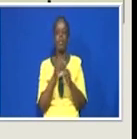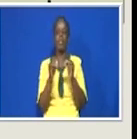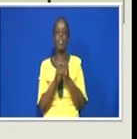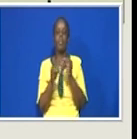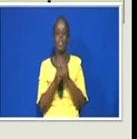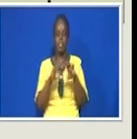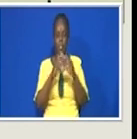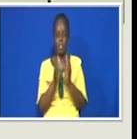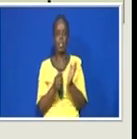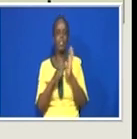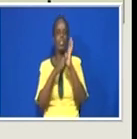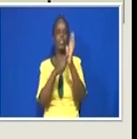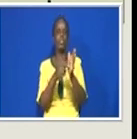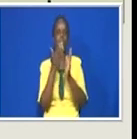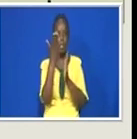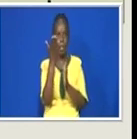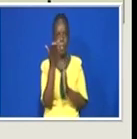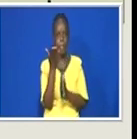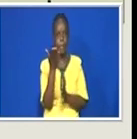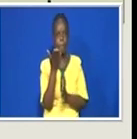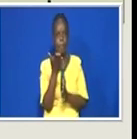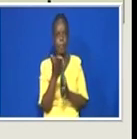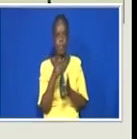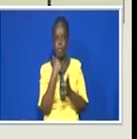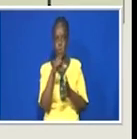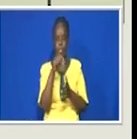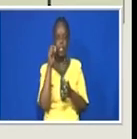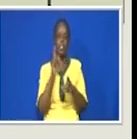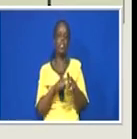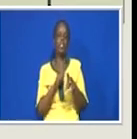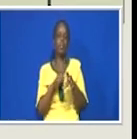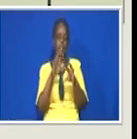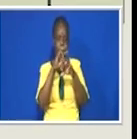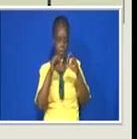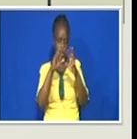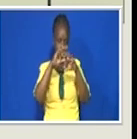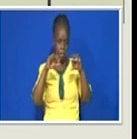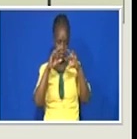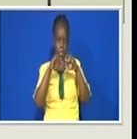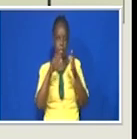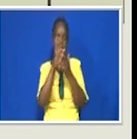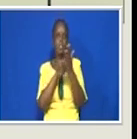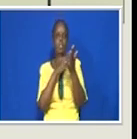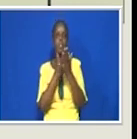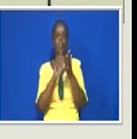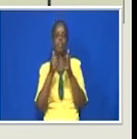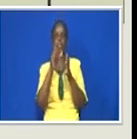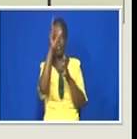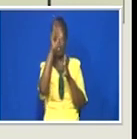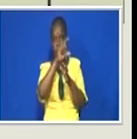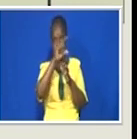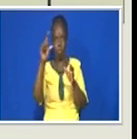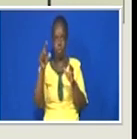are as shown below. So we take time and study the table. We have in the first row